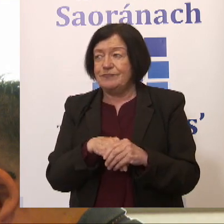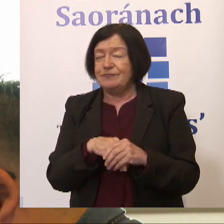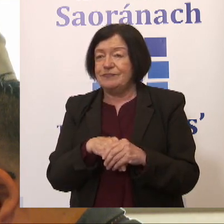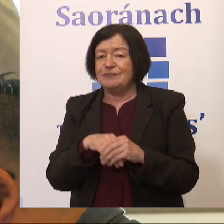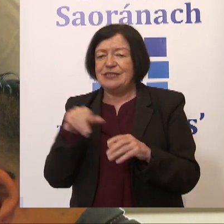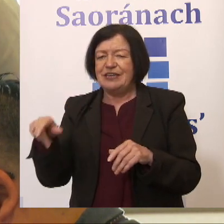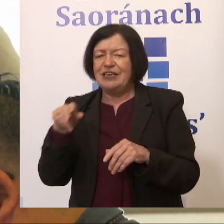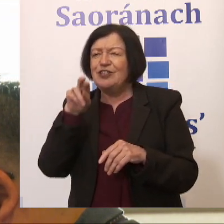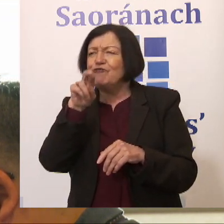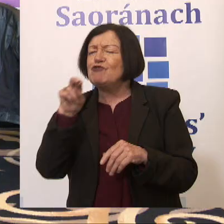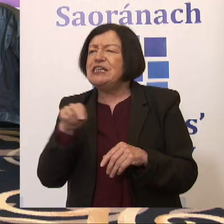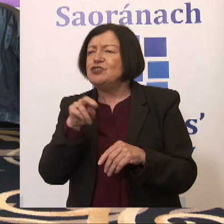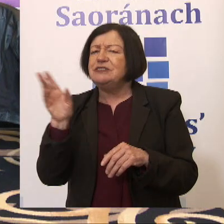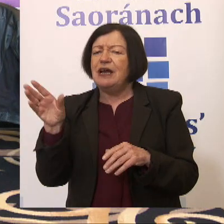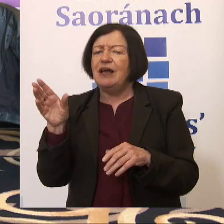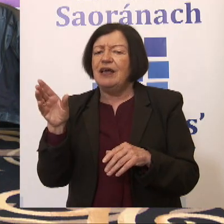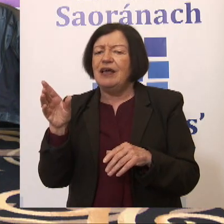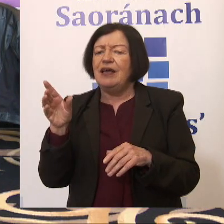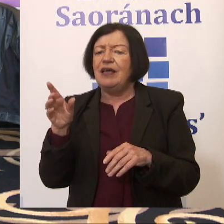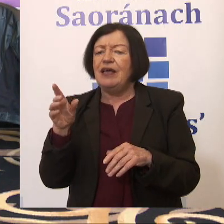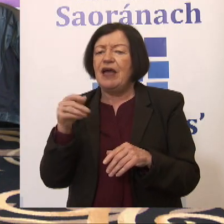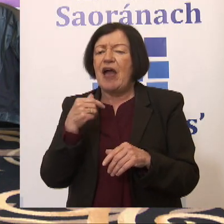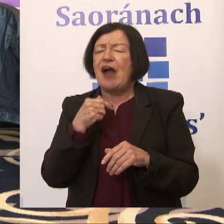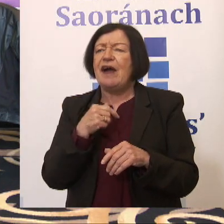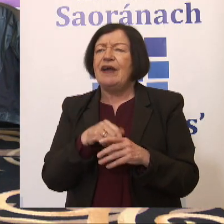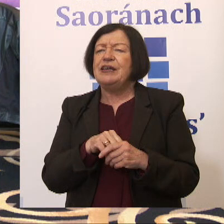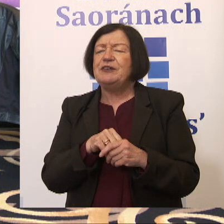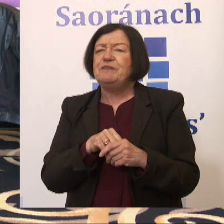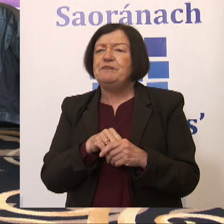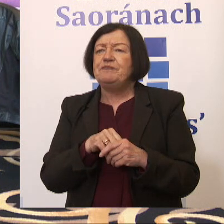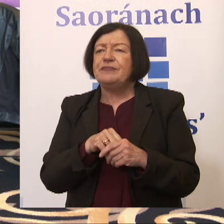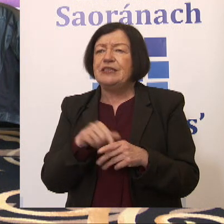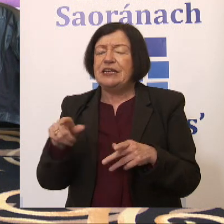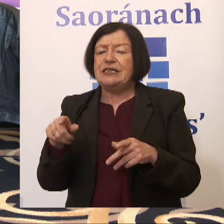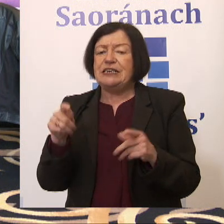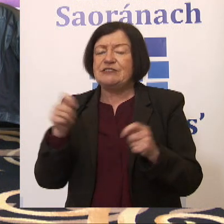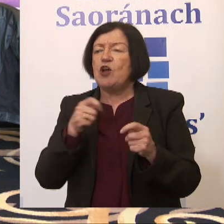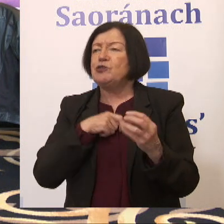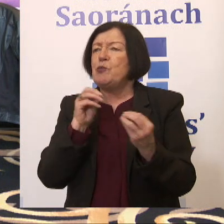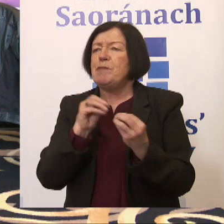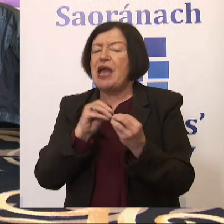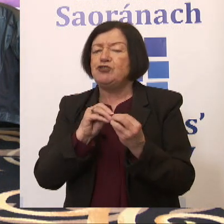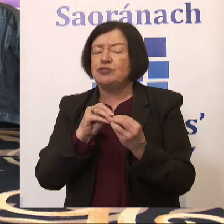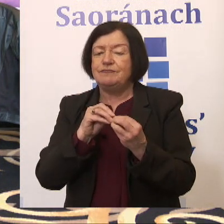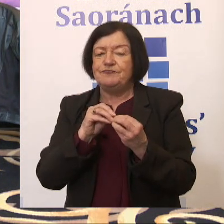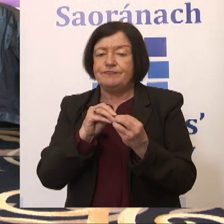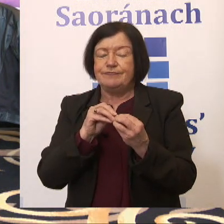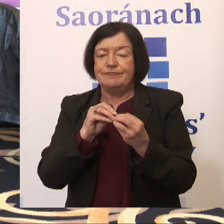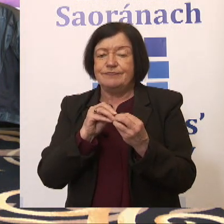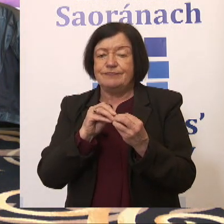A regional assembly. Well, seeing as it's terrible to bring I